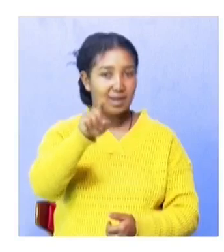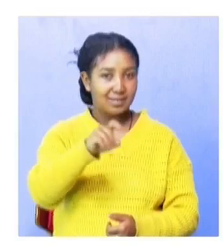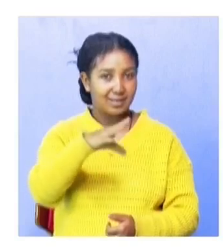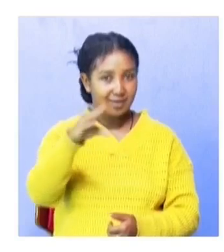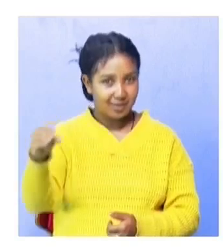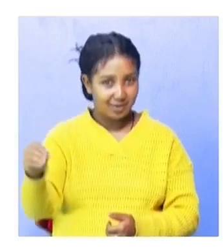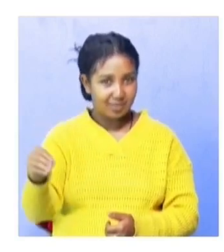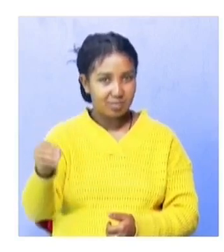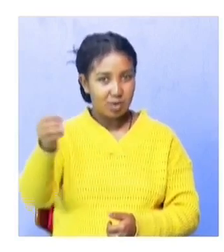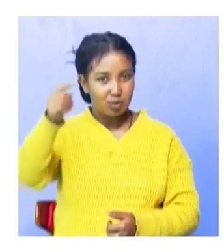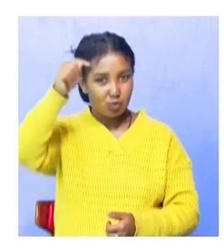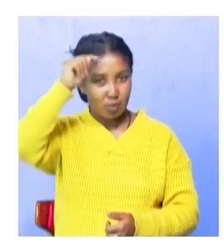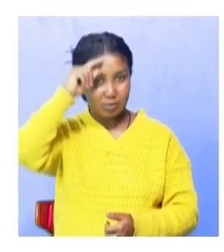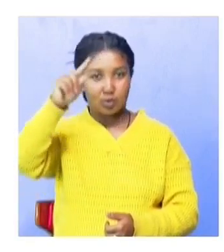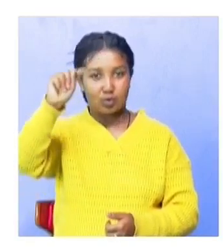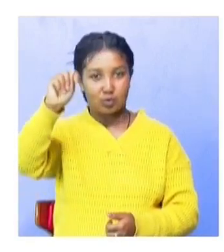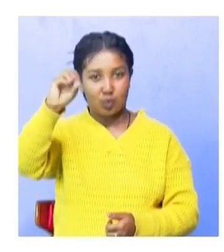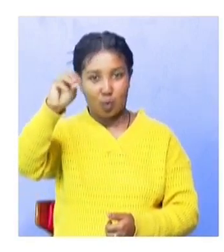and Thomas